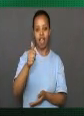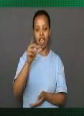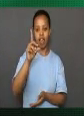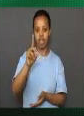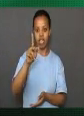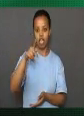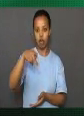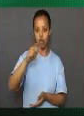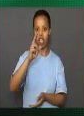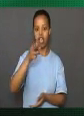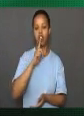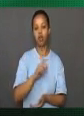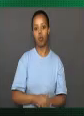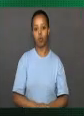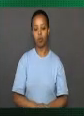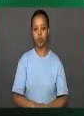NADPH.